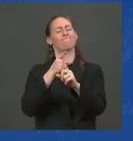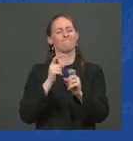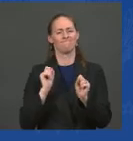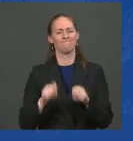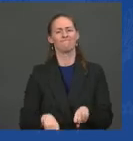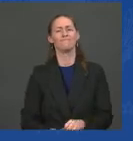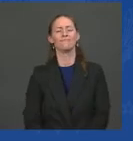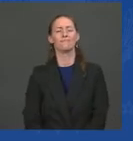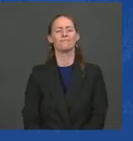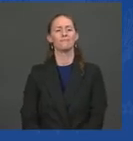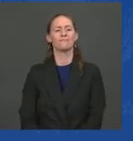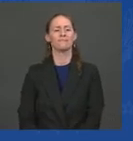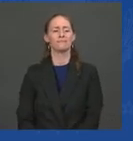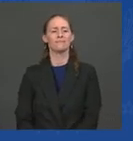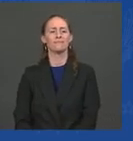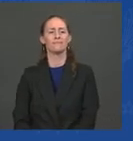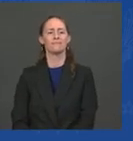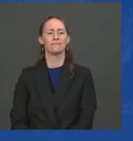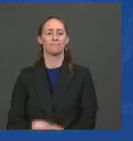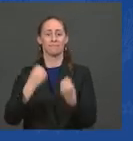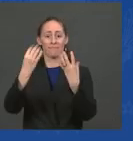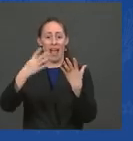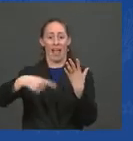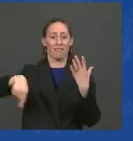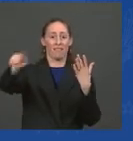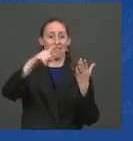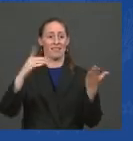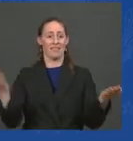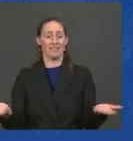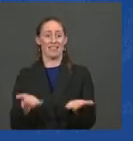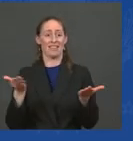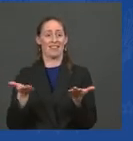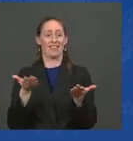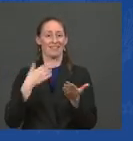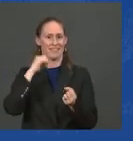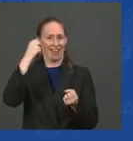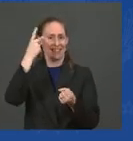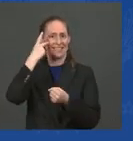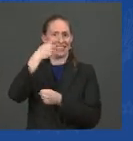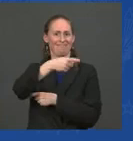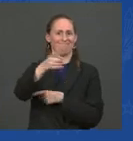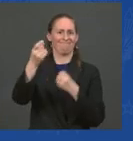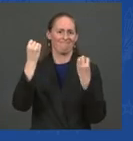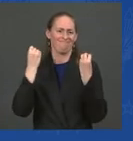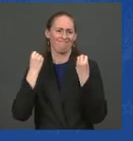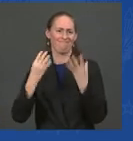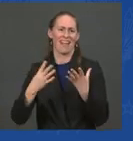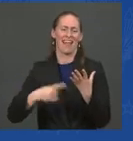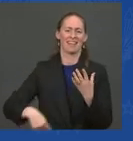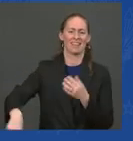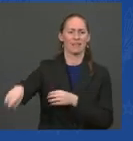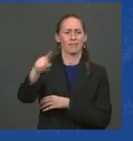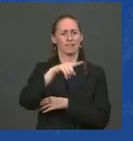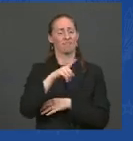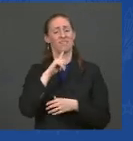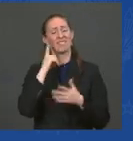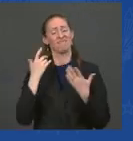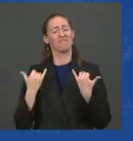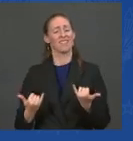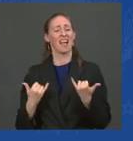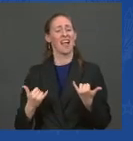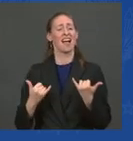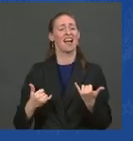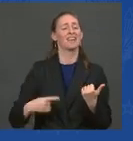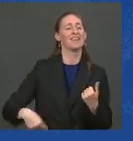So many of you in this audience, especially in the second tier there, are the people that my grandchildren are